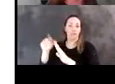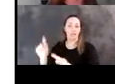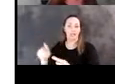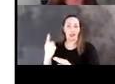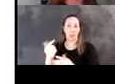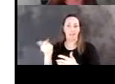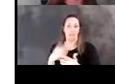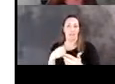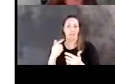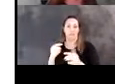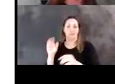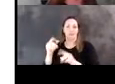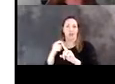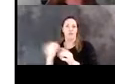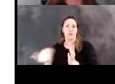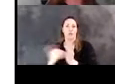energy.